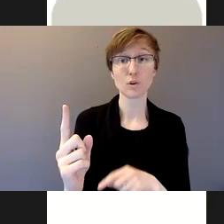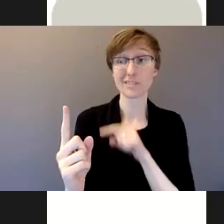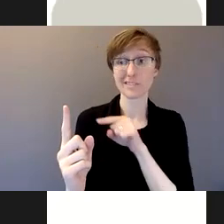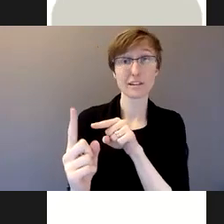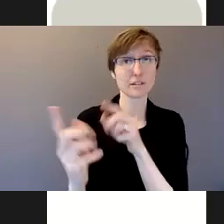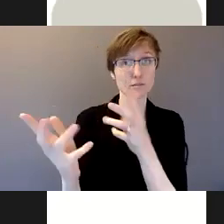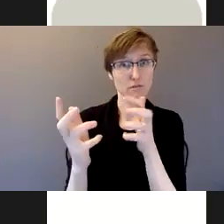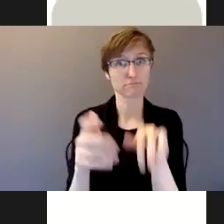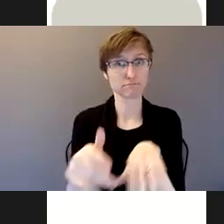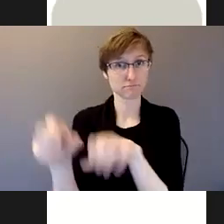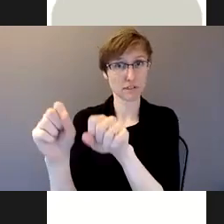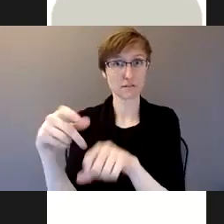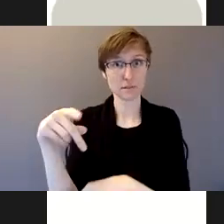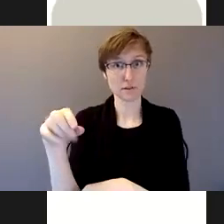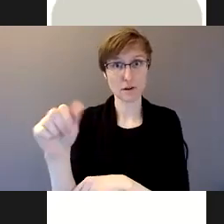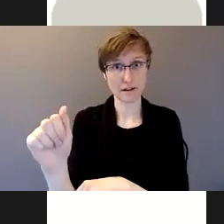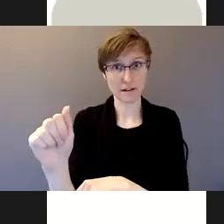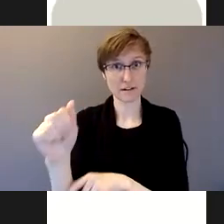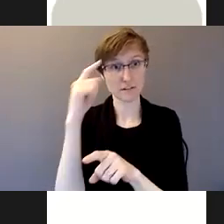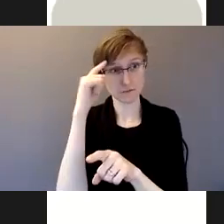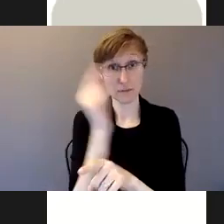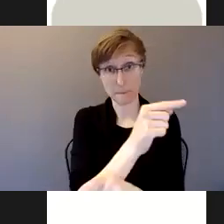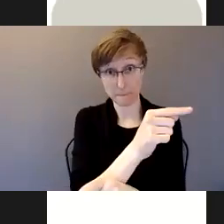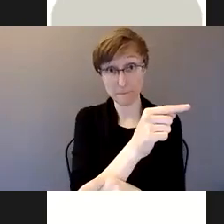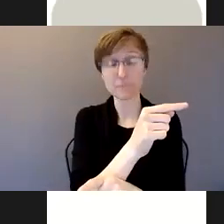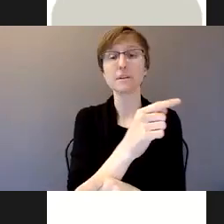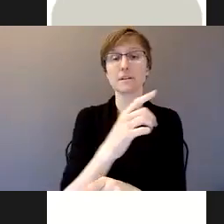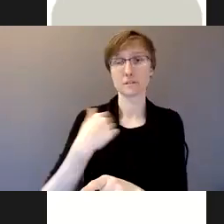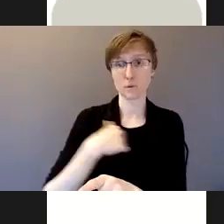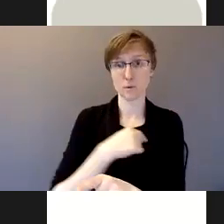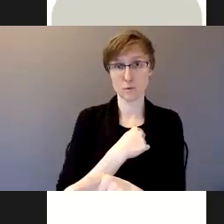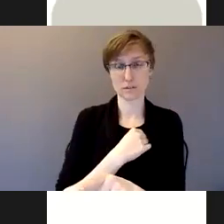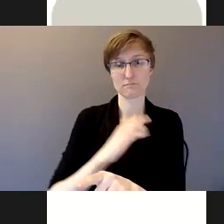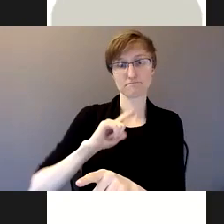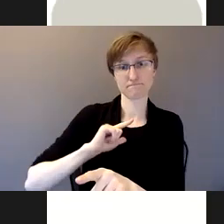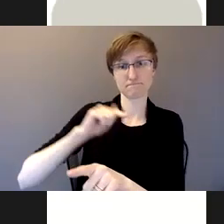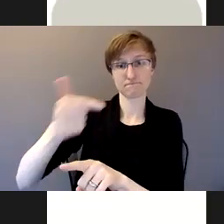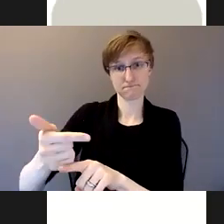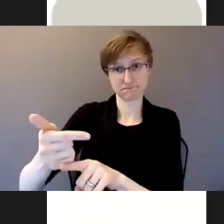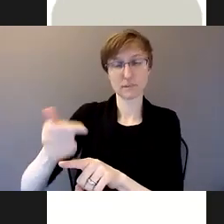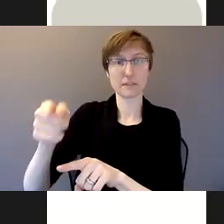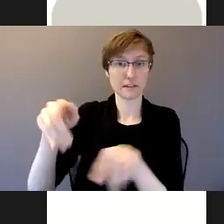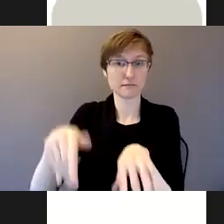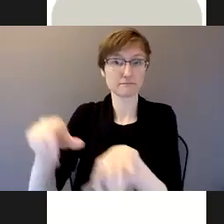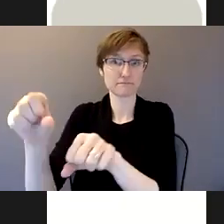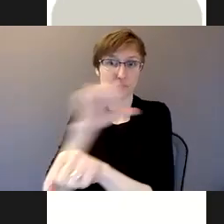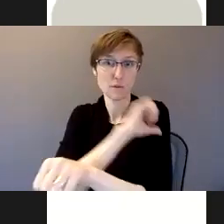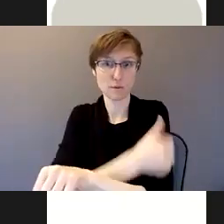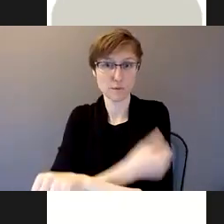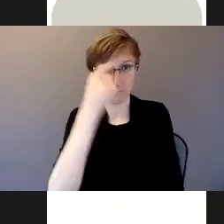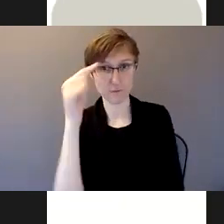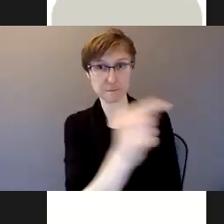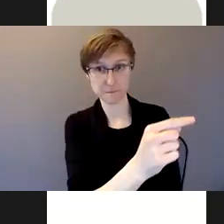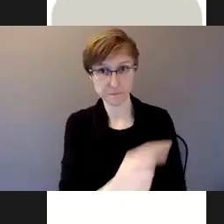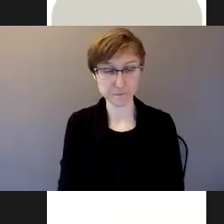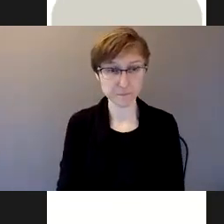Family members can sometimes apply to replace our office as guardian of finances. So when we become the guardian of finances